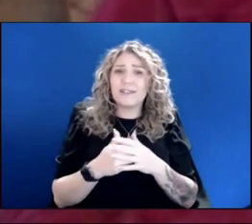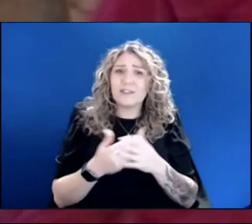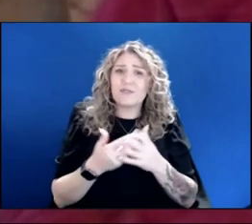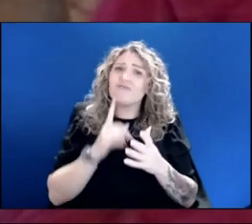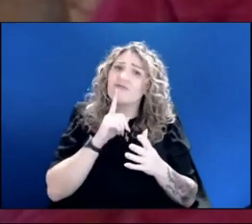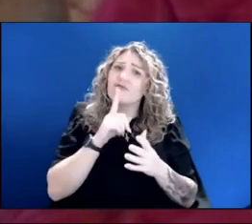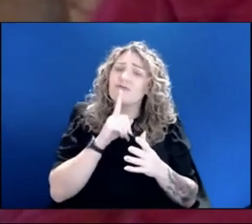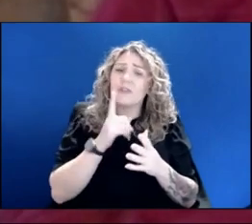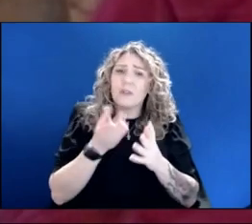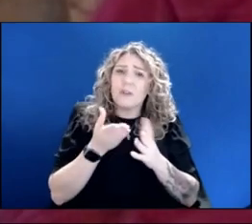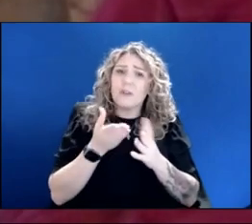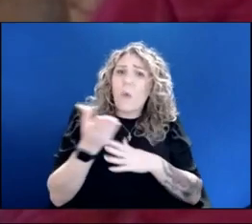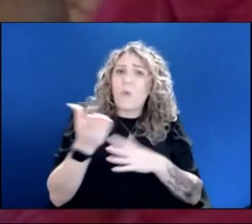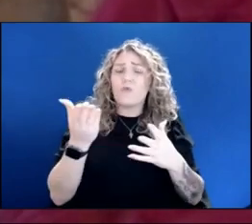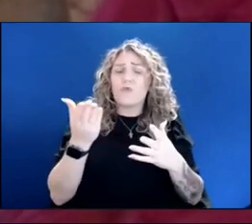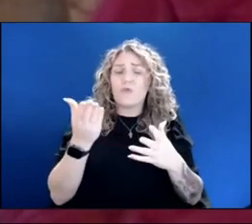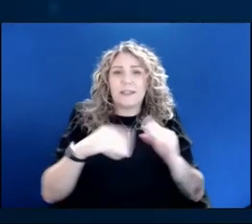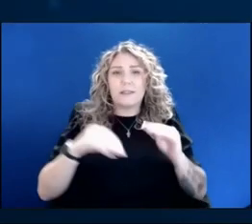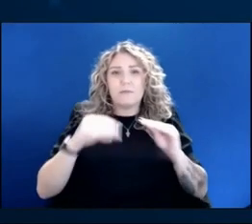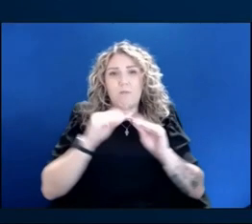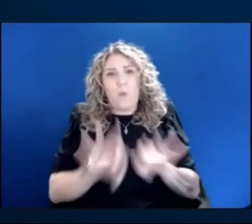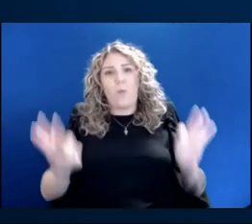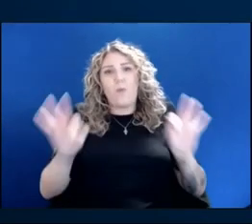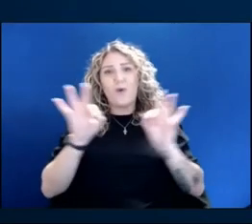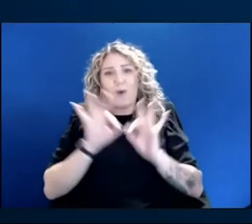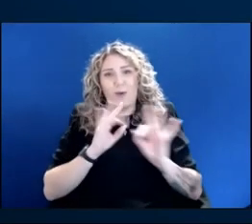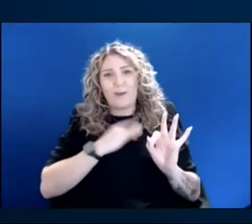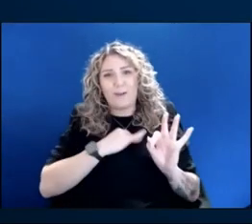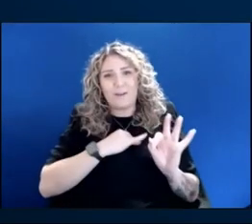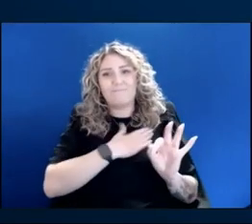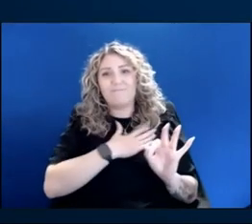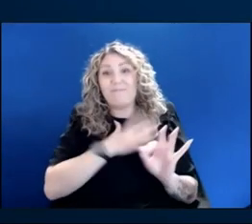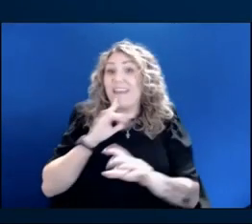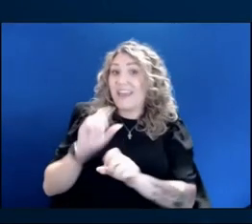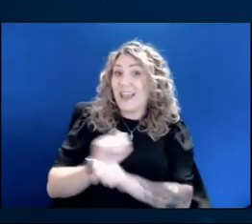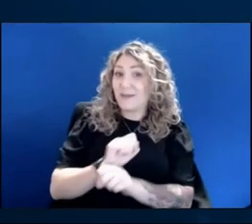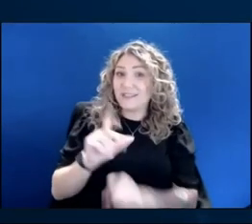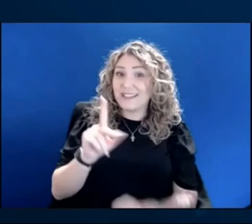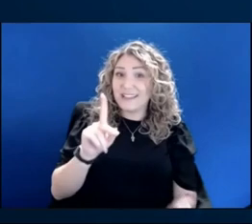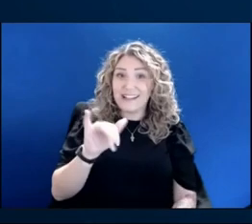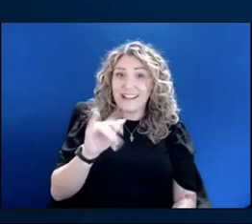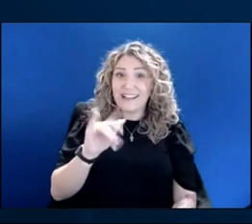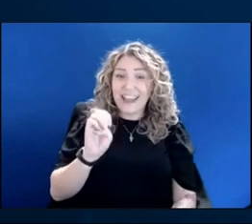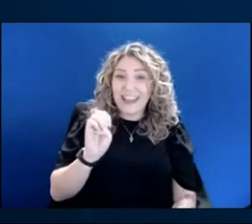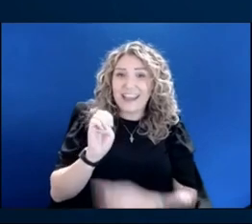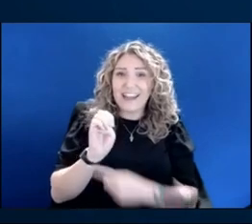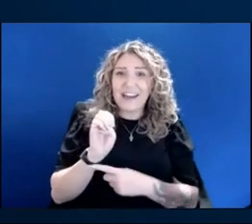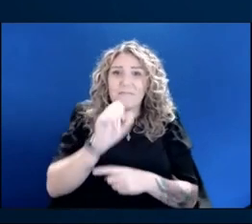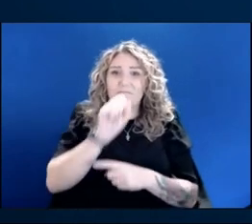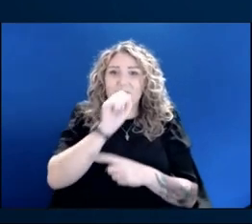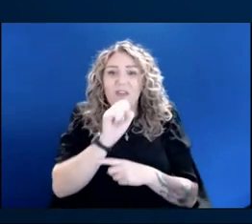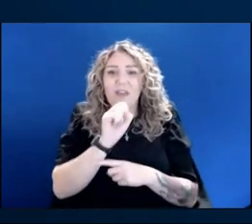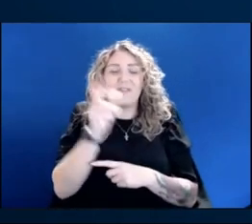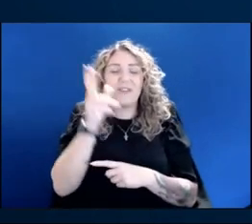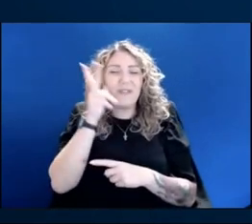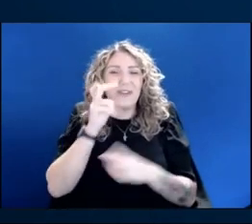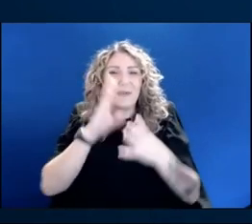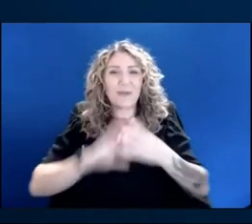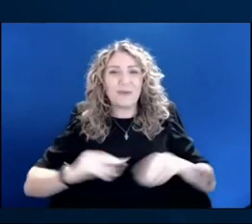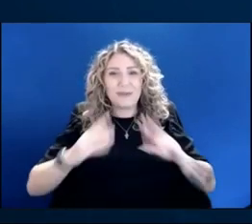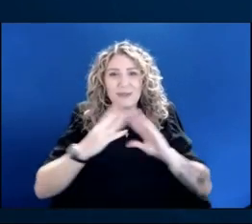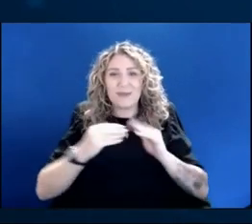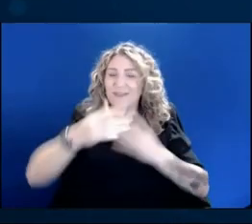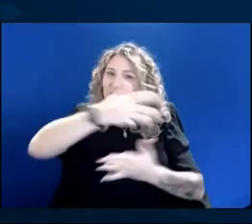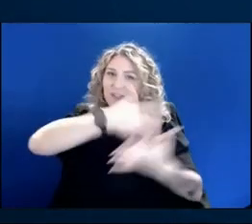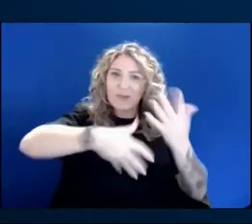it, you know, all much more worth it. Katie, I love, you know, we hear these stories of, you know, social media, and social